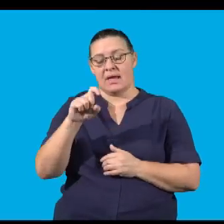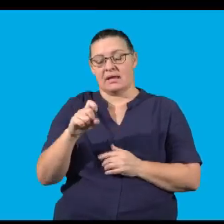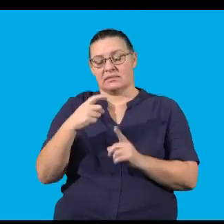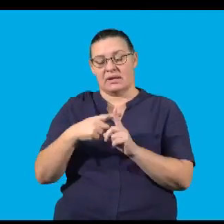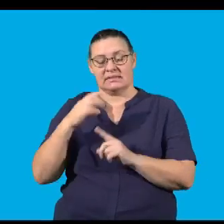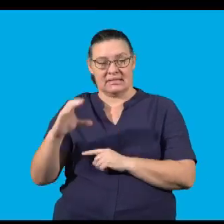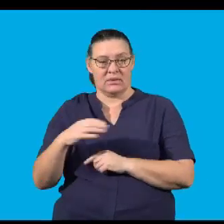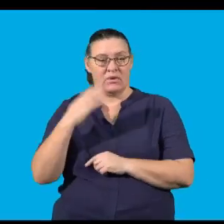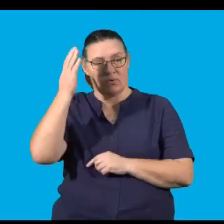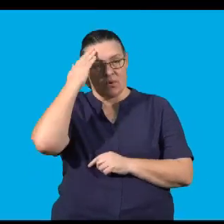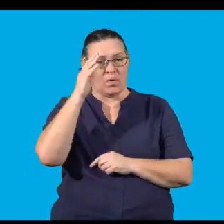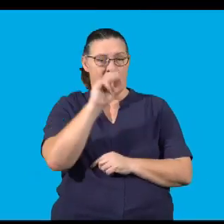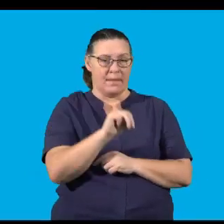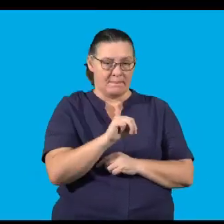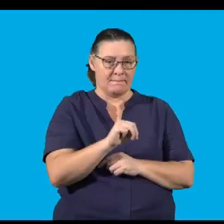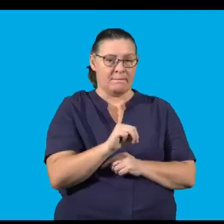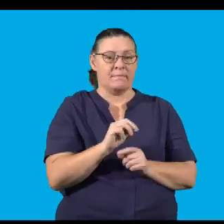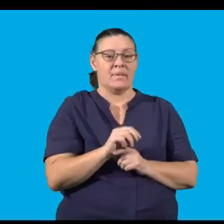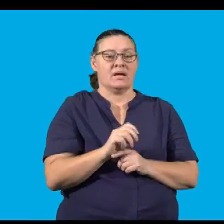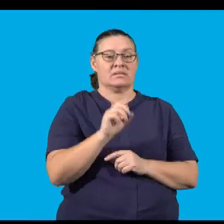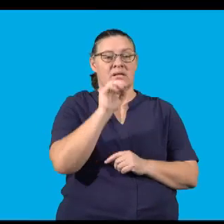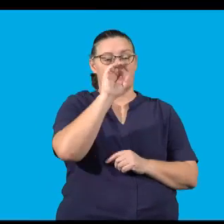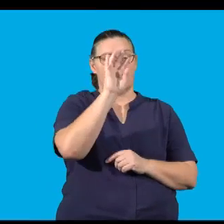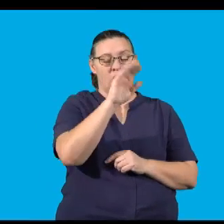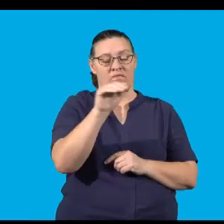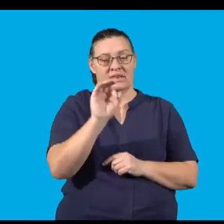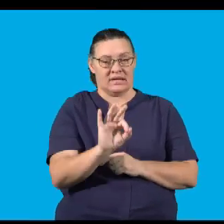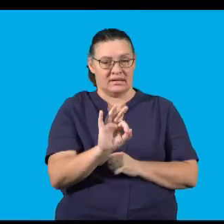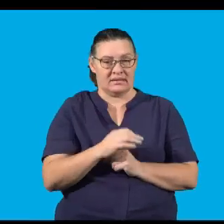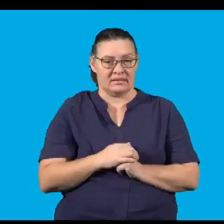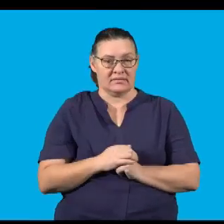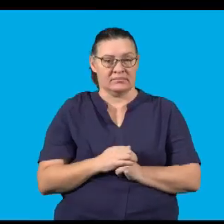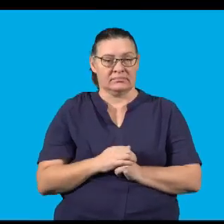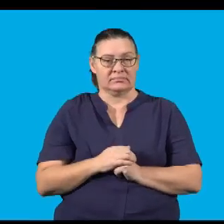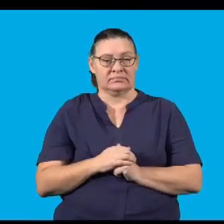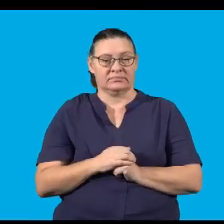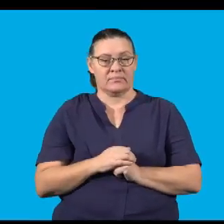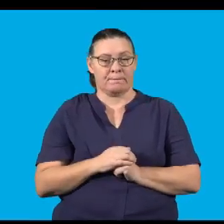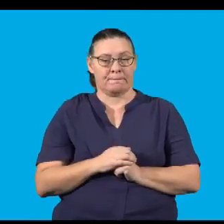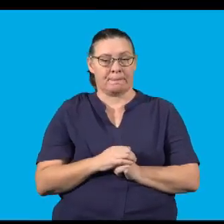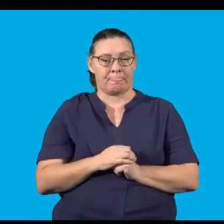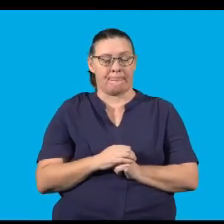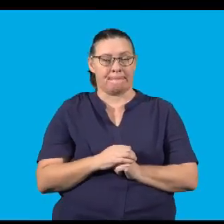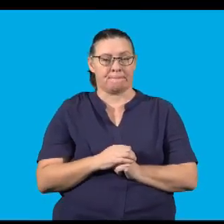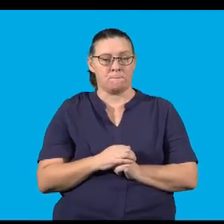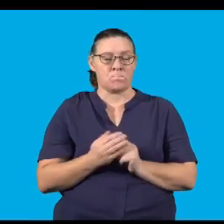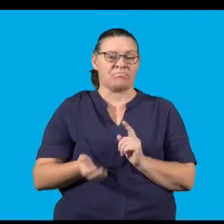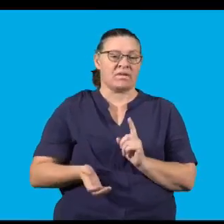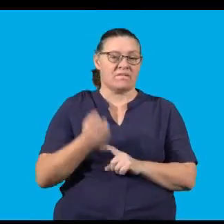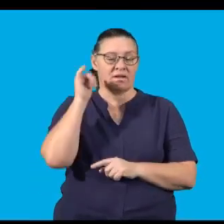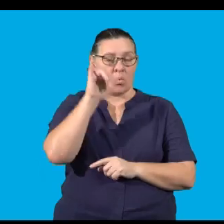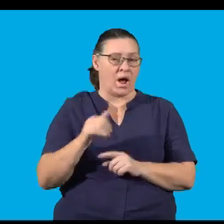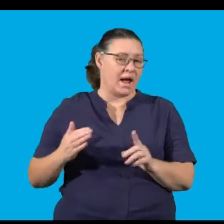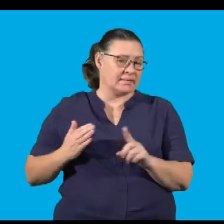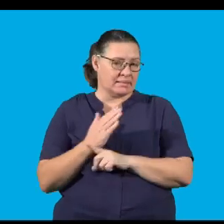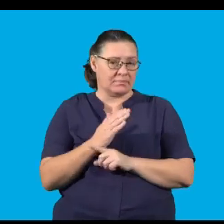that m is going to be equal to 4/3. We need to find the